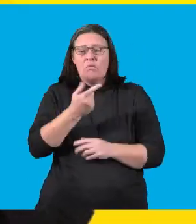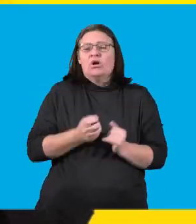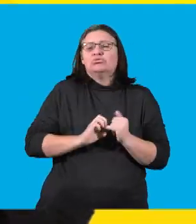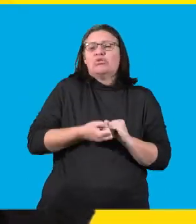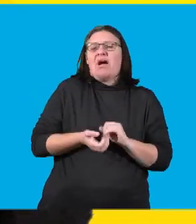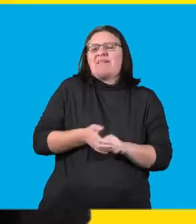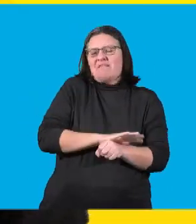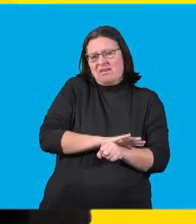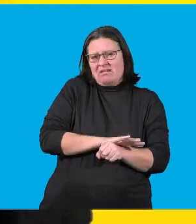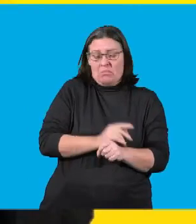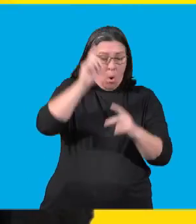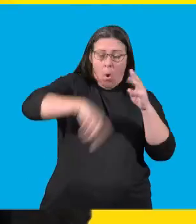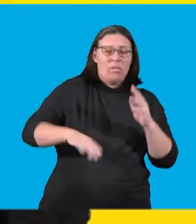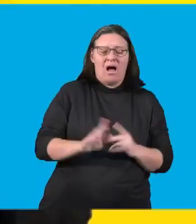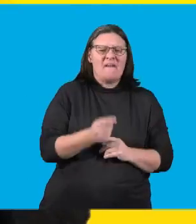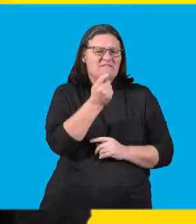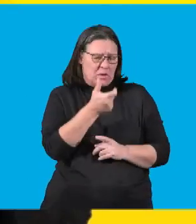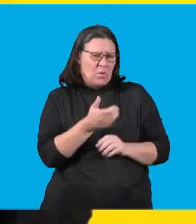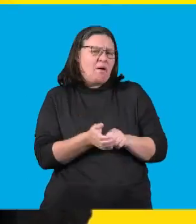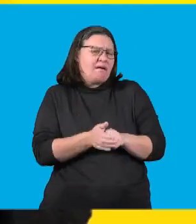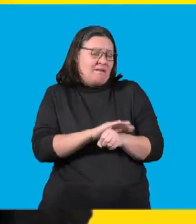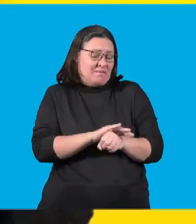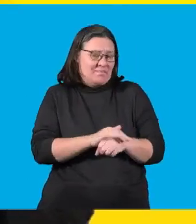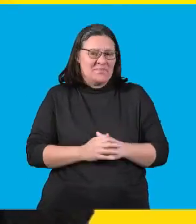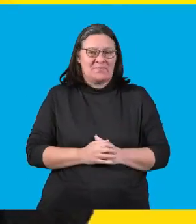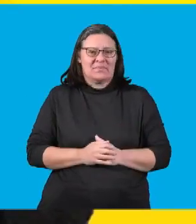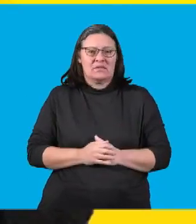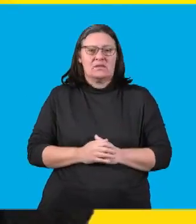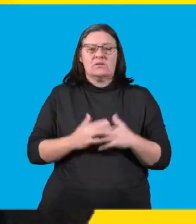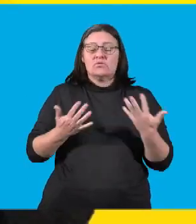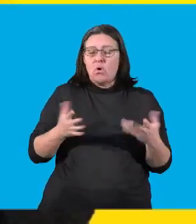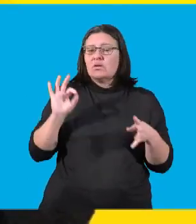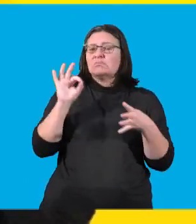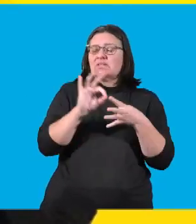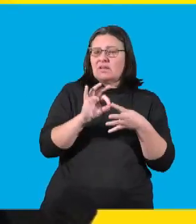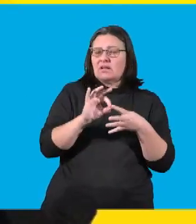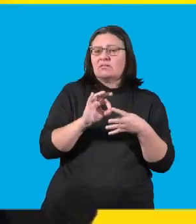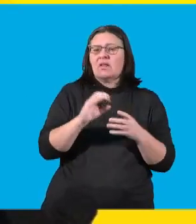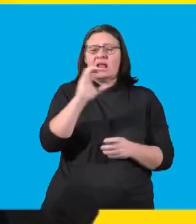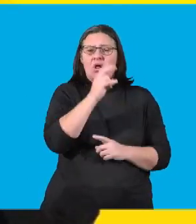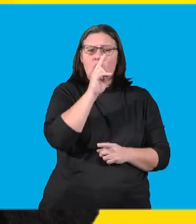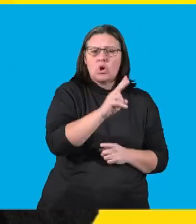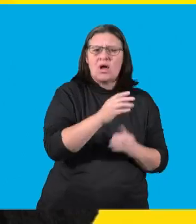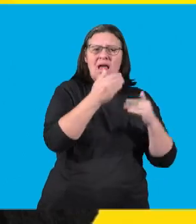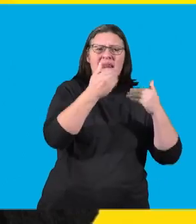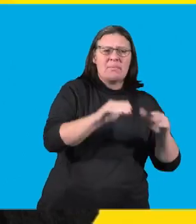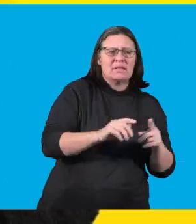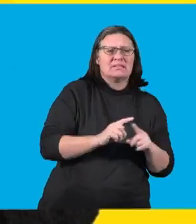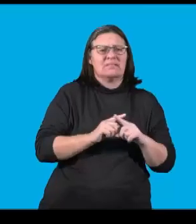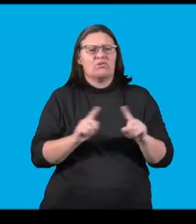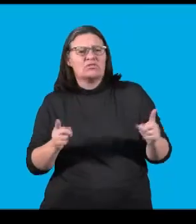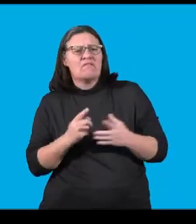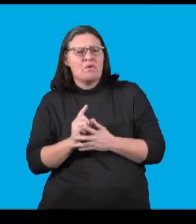going to try and cover today. A few of them, not all of them, but we're going to try and cover quite a few of them today. So specifically, calculus looks at